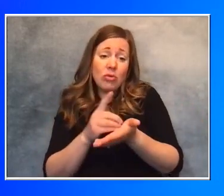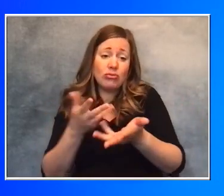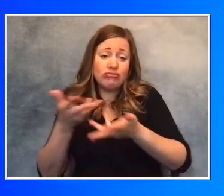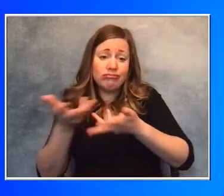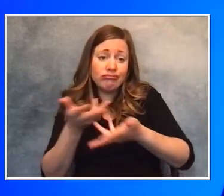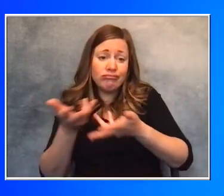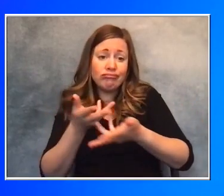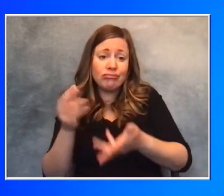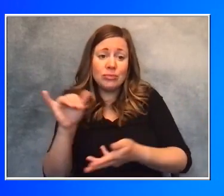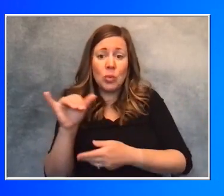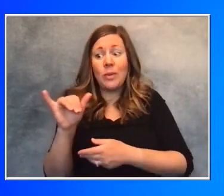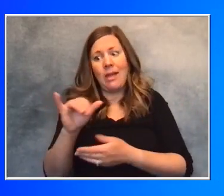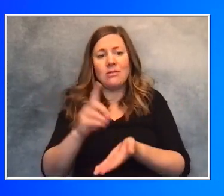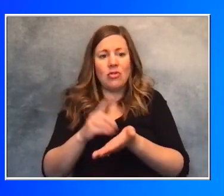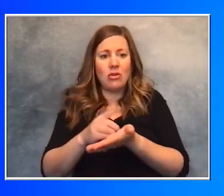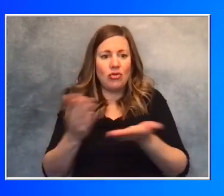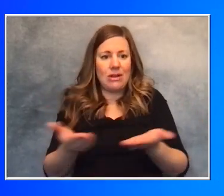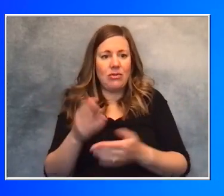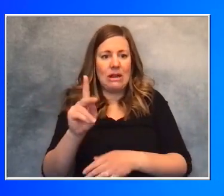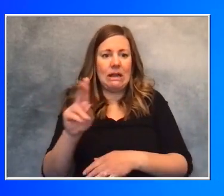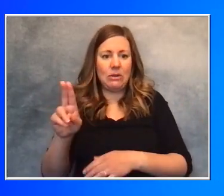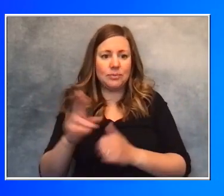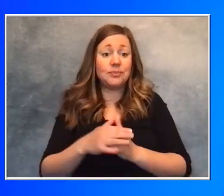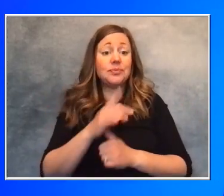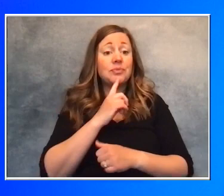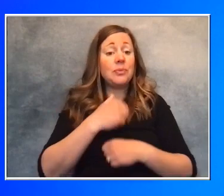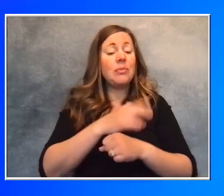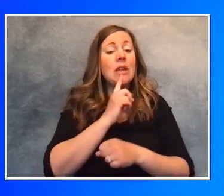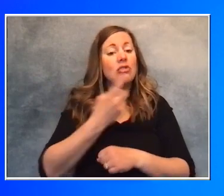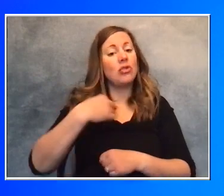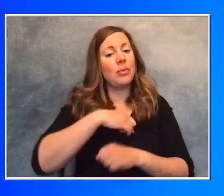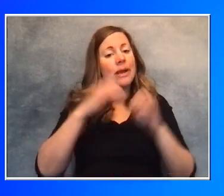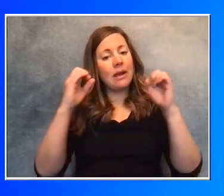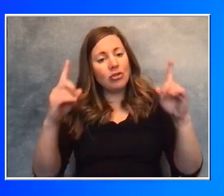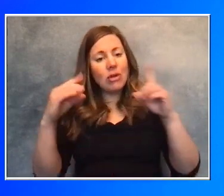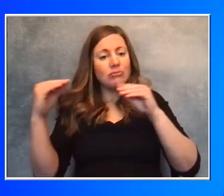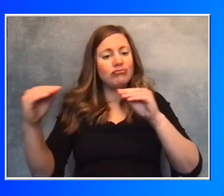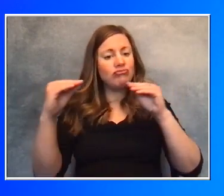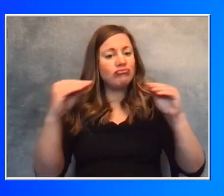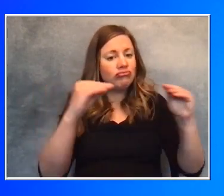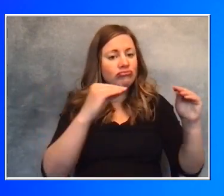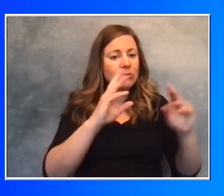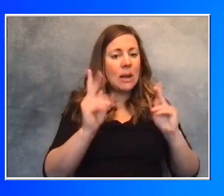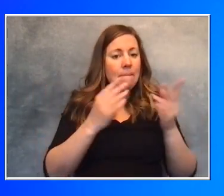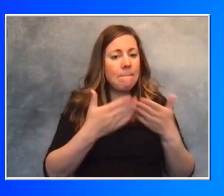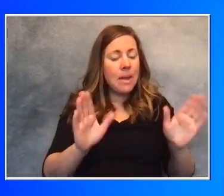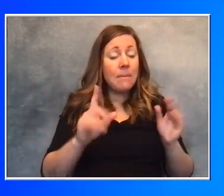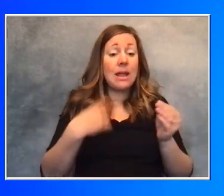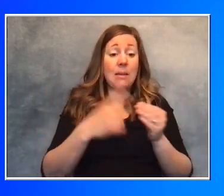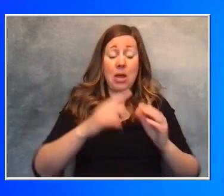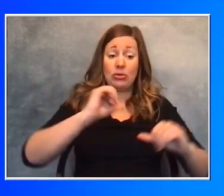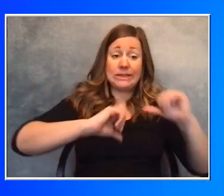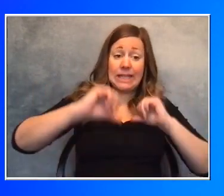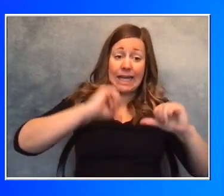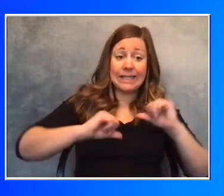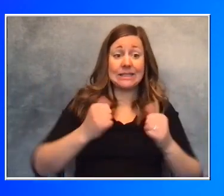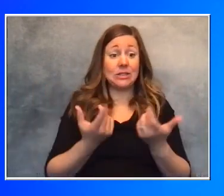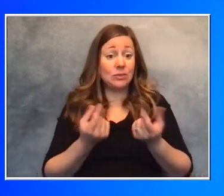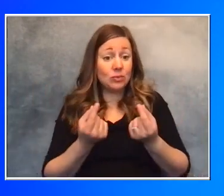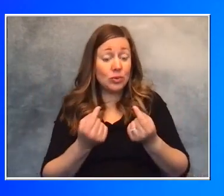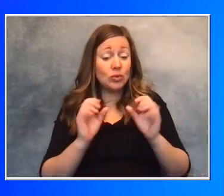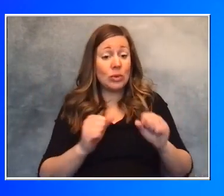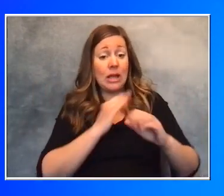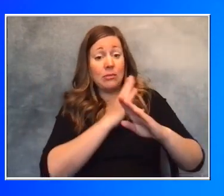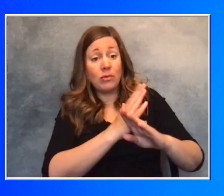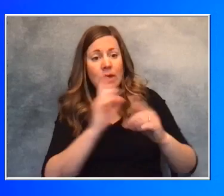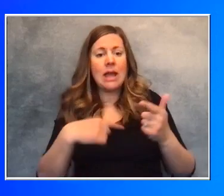at KU to make sure that we educate the public about about the science and what we can do to prevent and then to